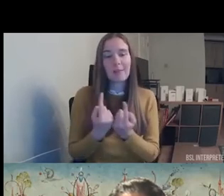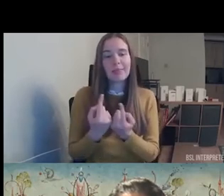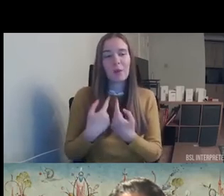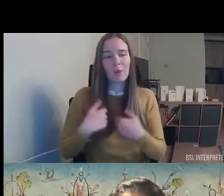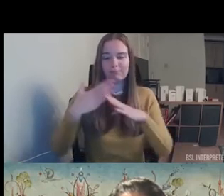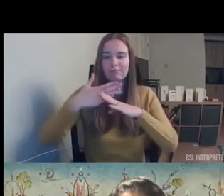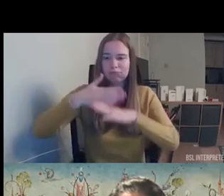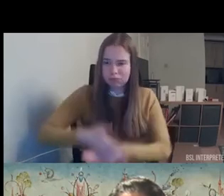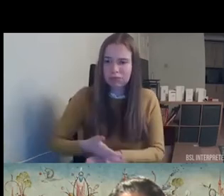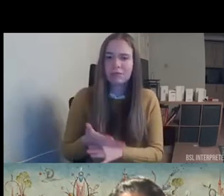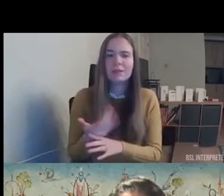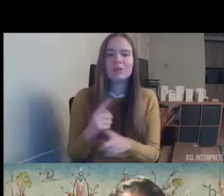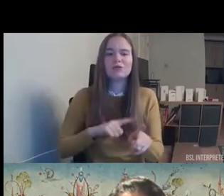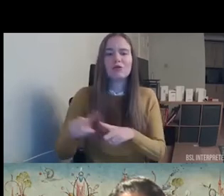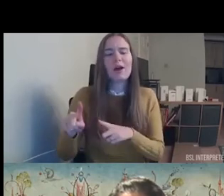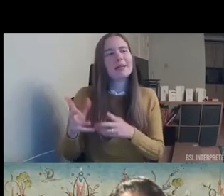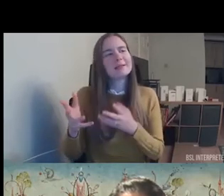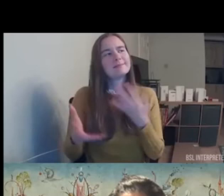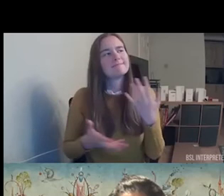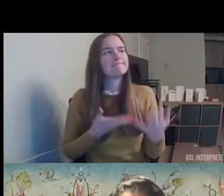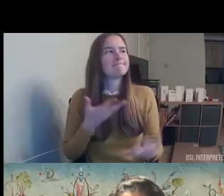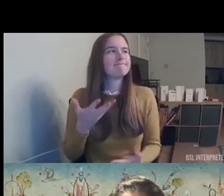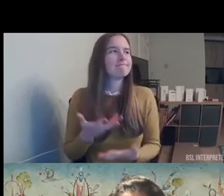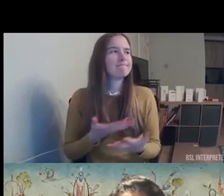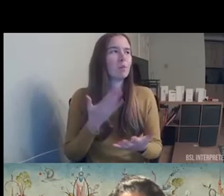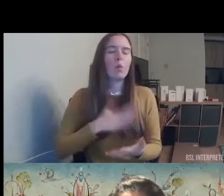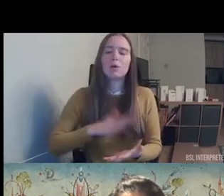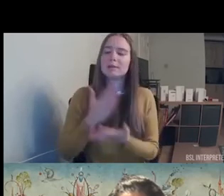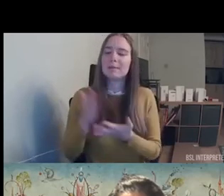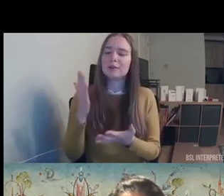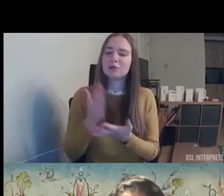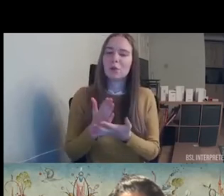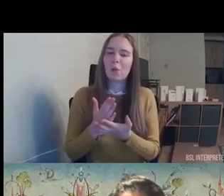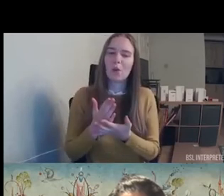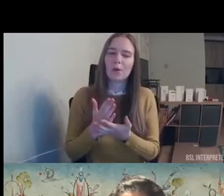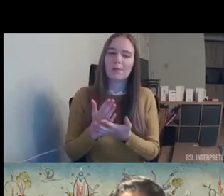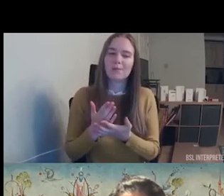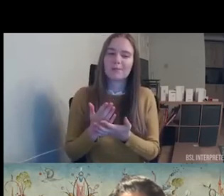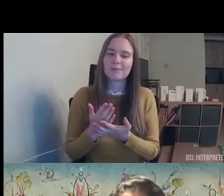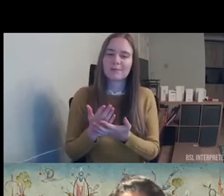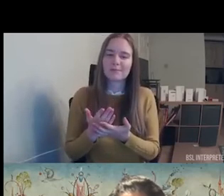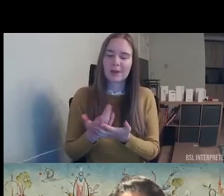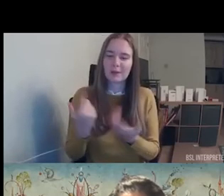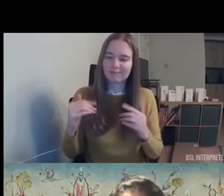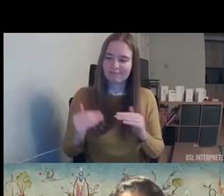to kind of make sure we, we, we thread the line well between,